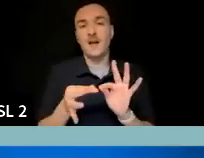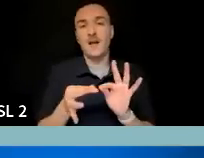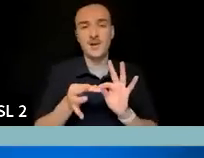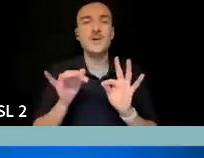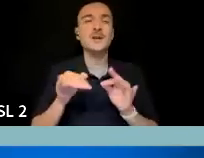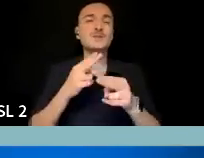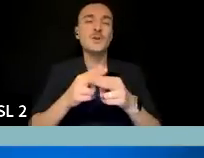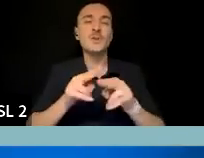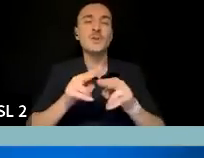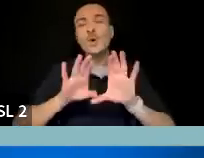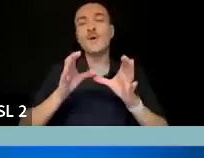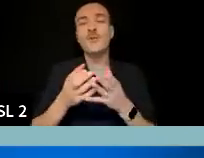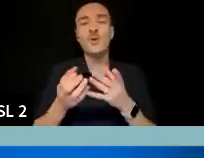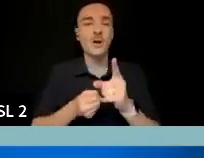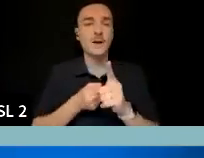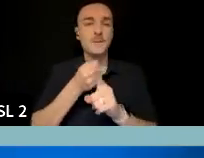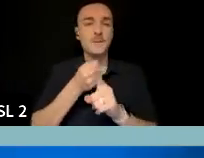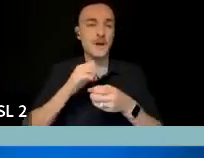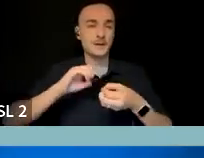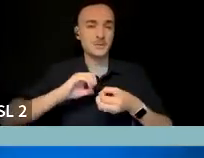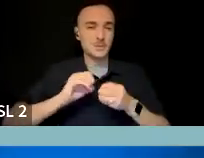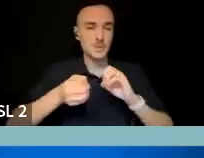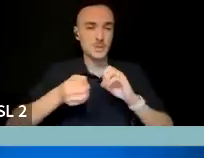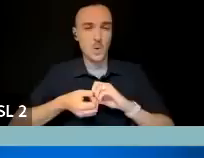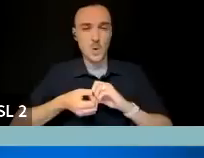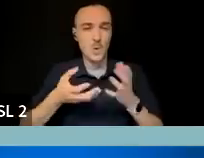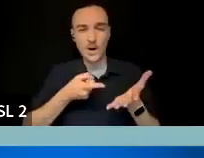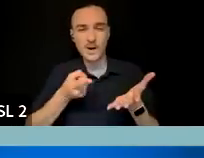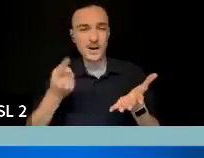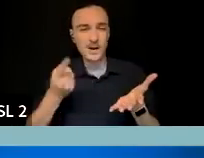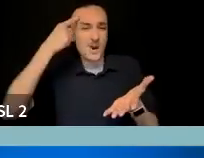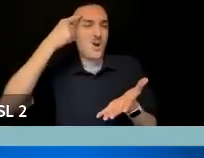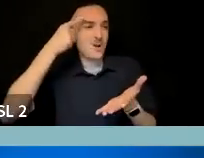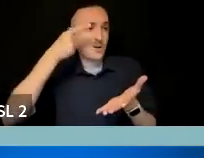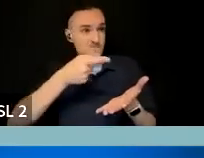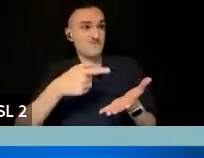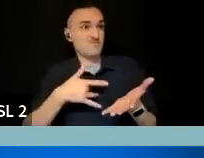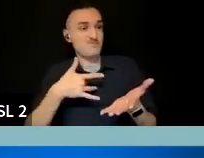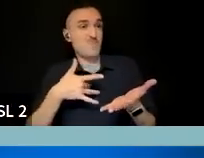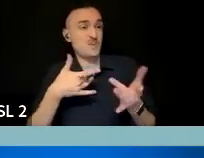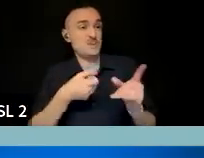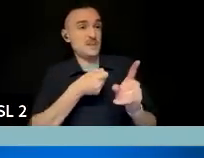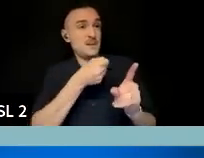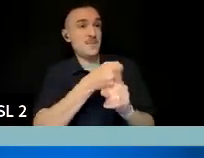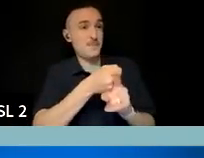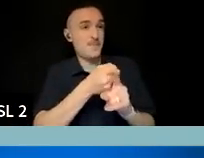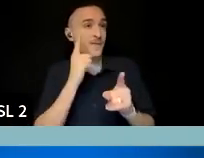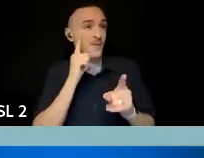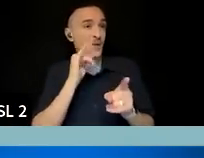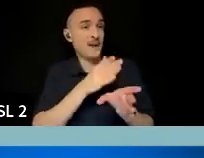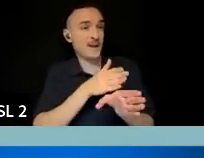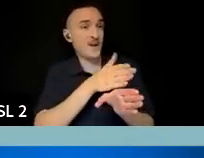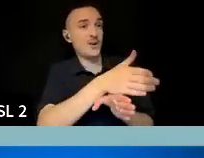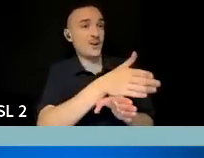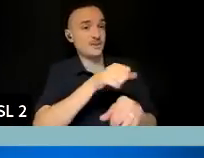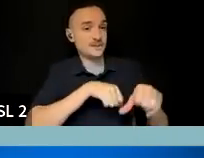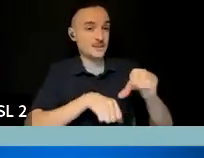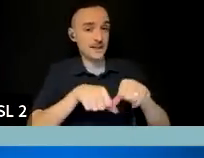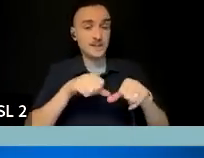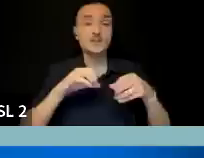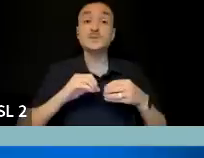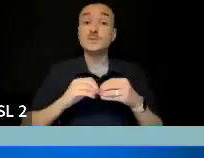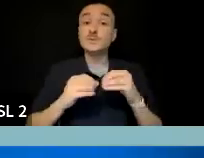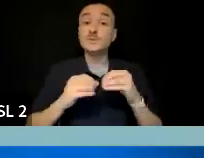the impact of the project on its area of science. The scores for the application are available within 2 to 3 days in the